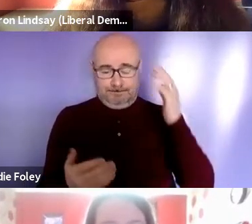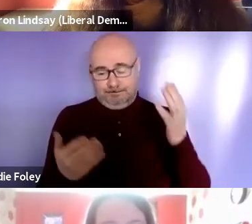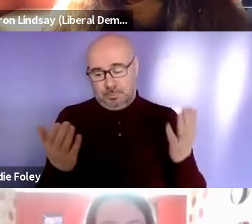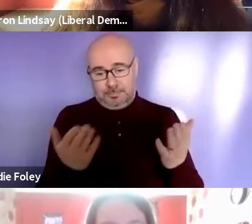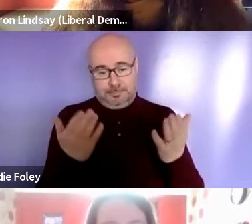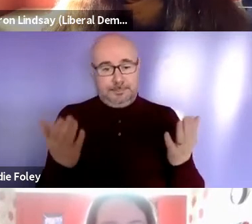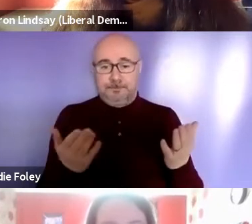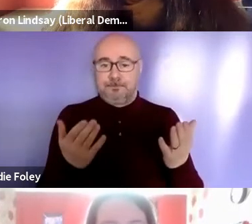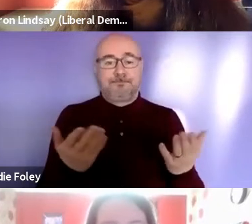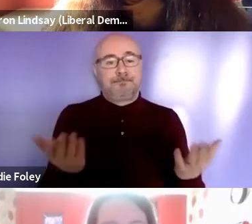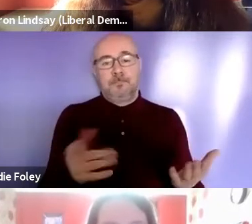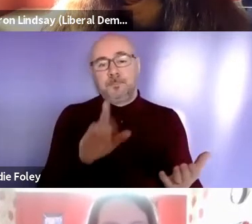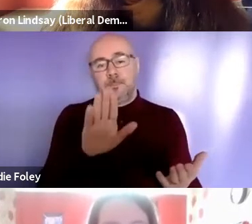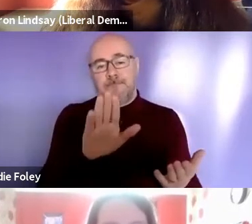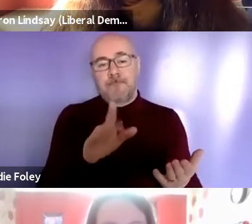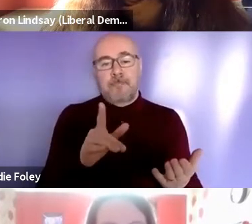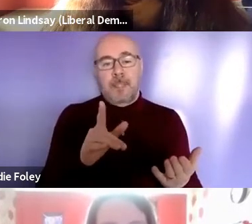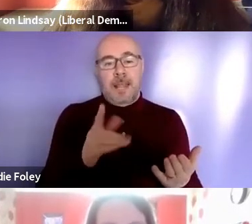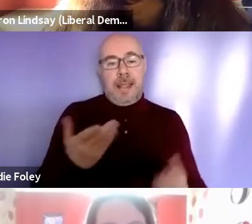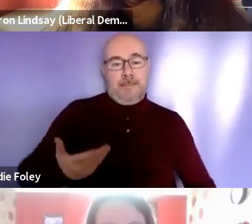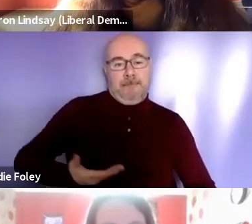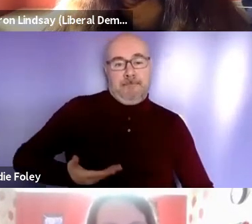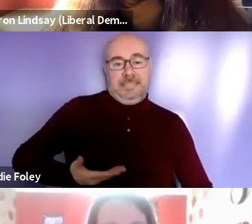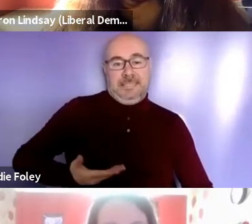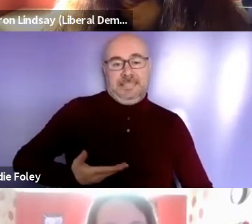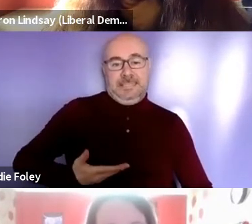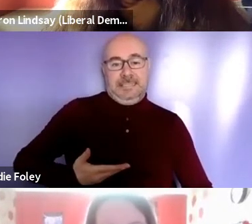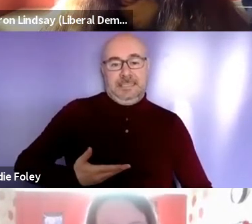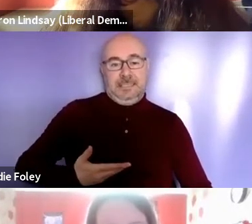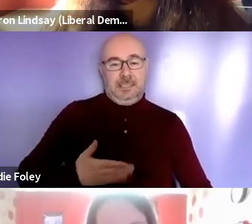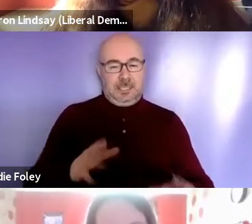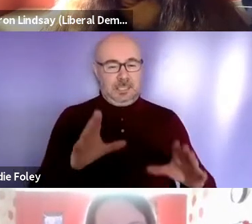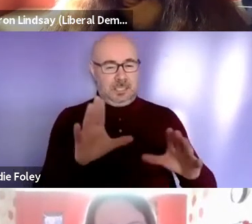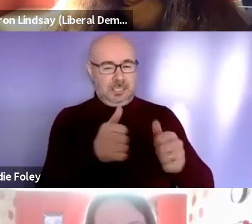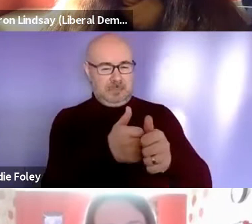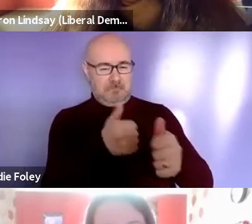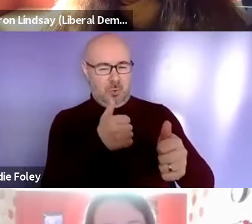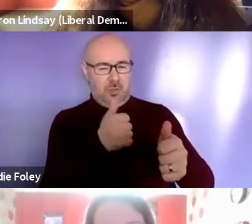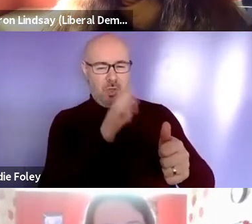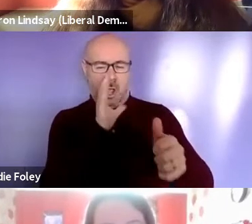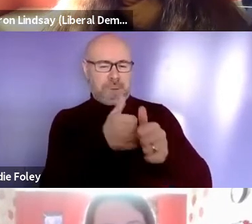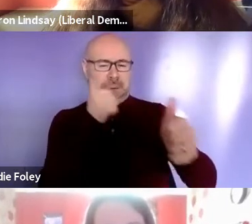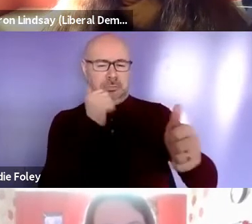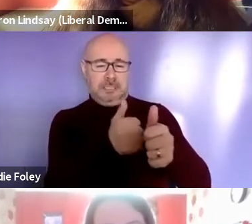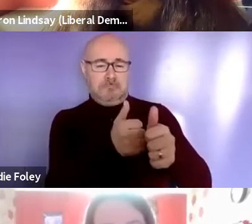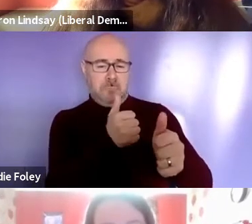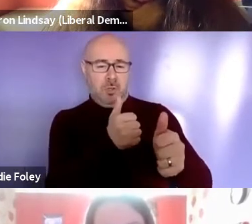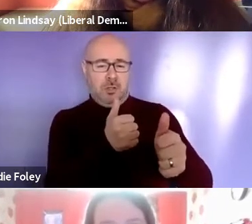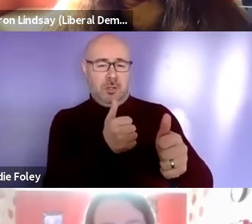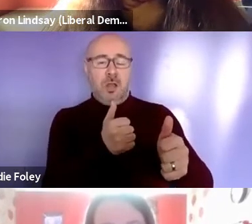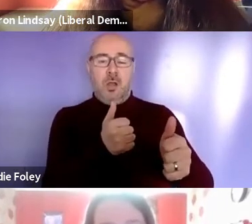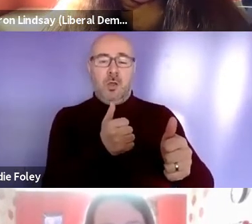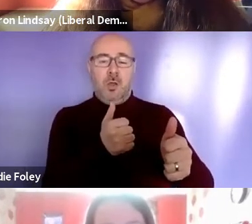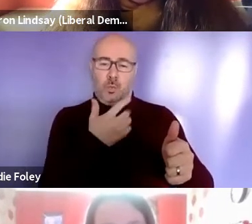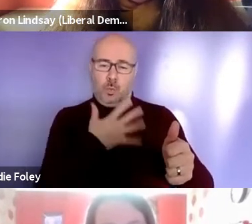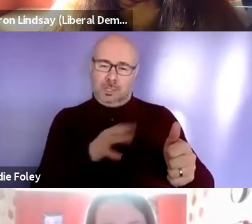for smaller businesses as well to be accessible, I think you actually need to help. You actually need to, you have to recognise as well that in the past year,